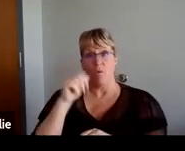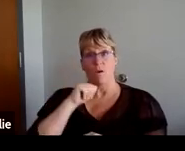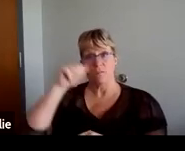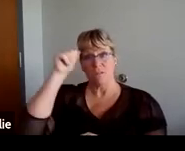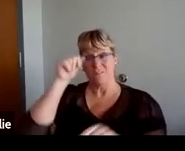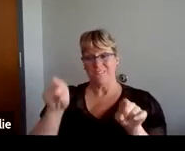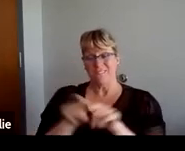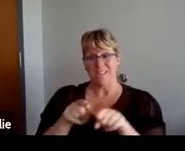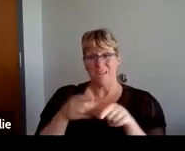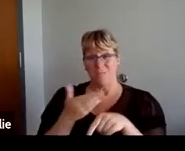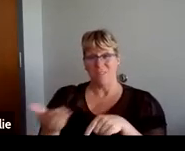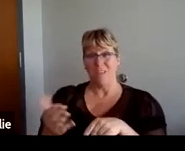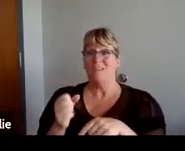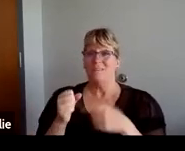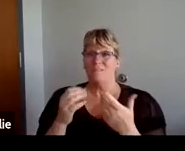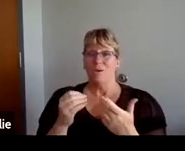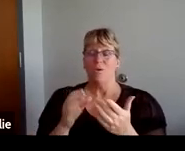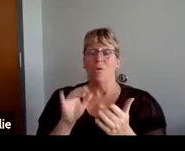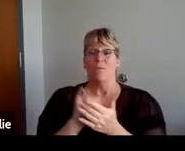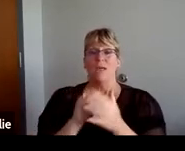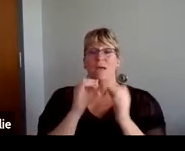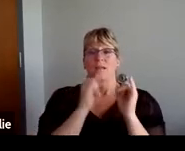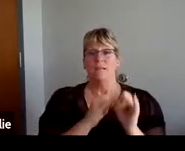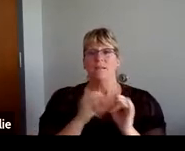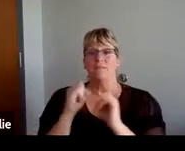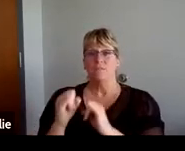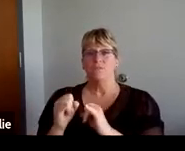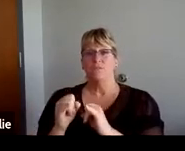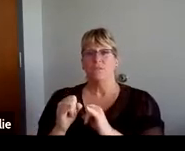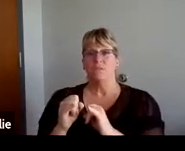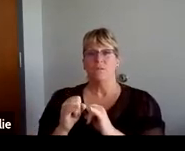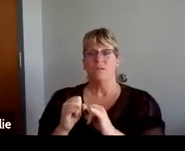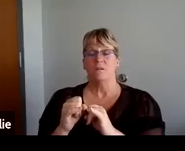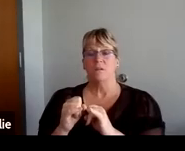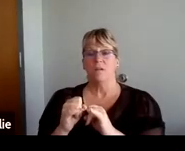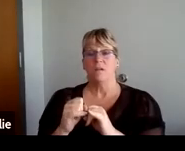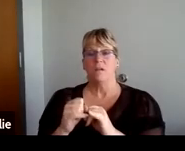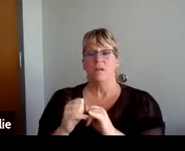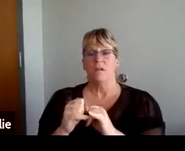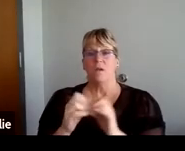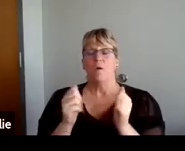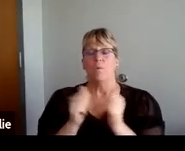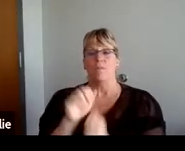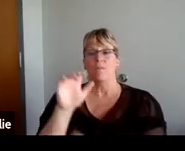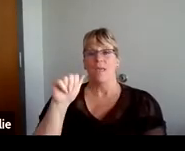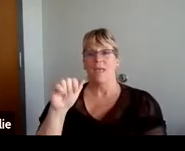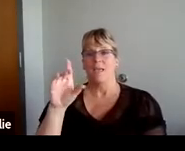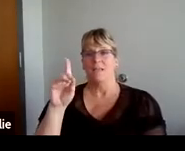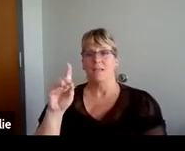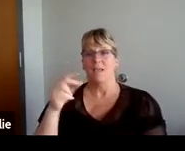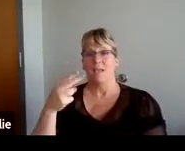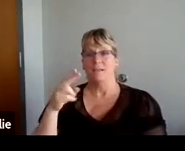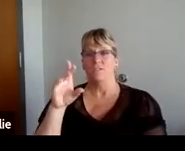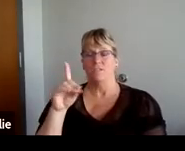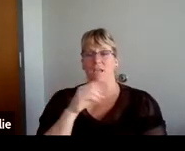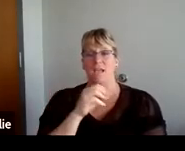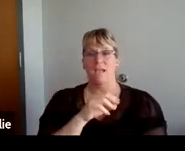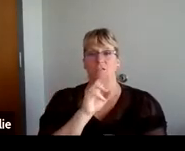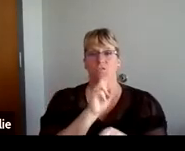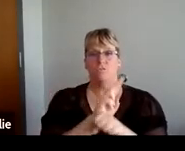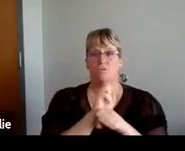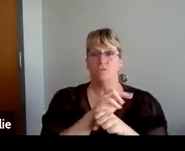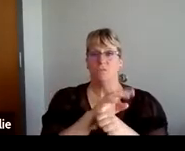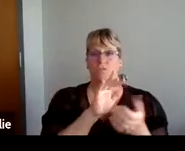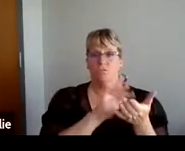same way. So that individual, there's often been a correlation of ADHD and substance use disorder, and